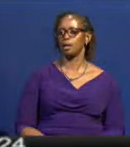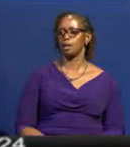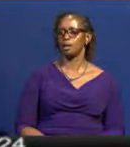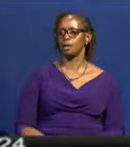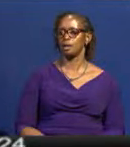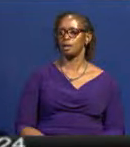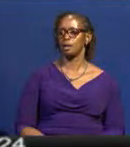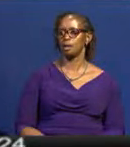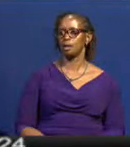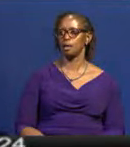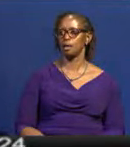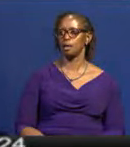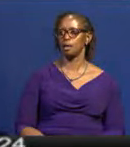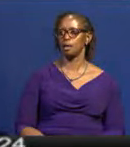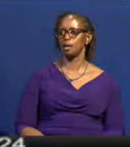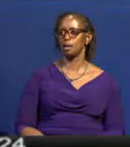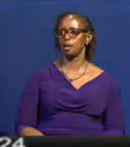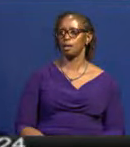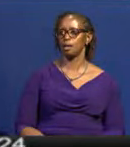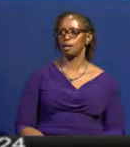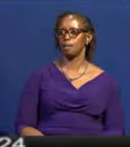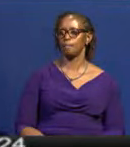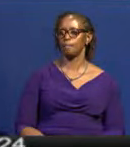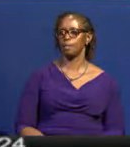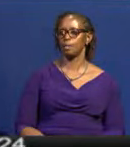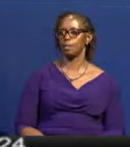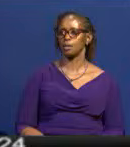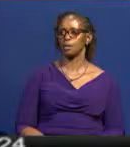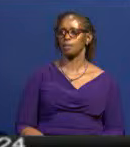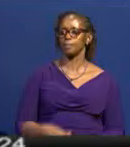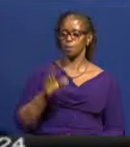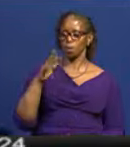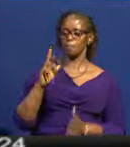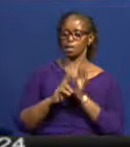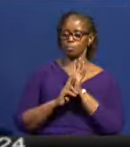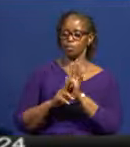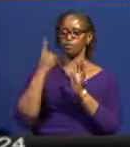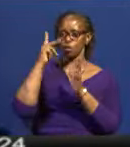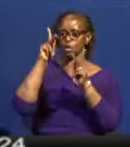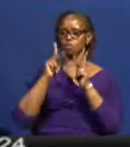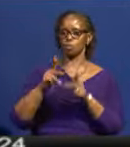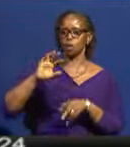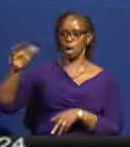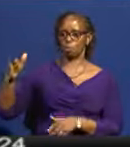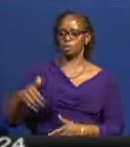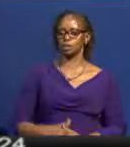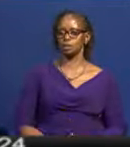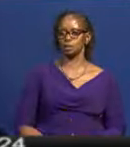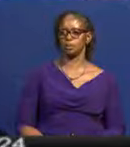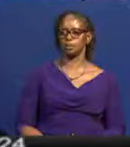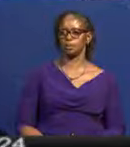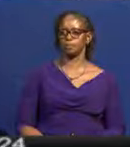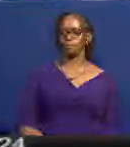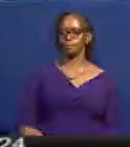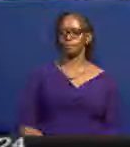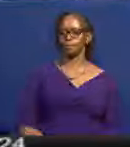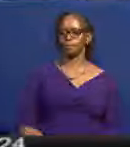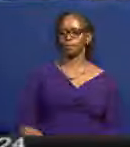Honorable Ruth Odinga Busia, the women rep for Kisumu County.